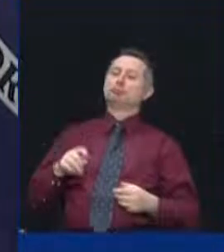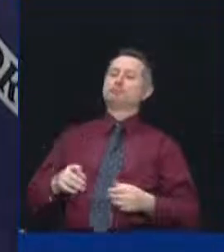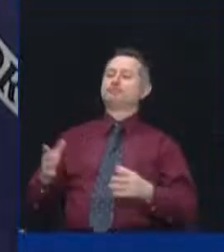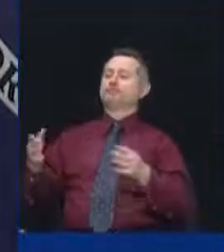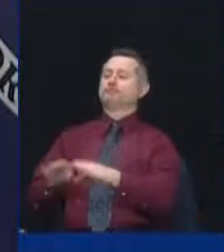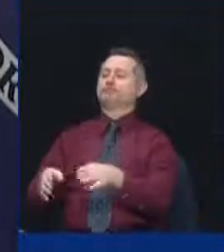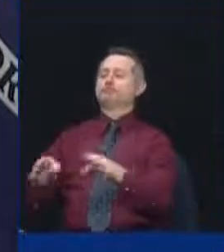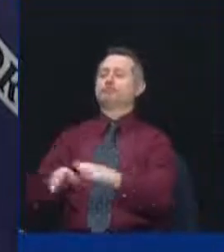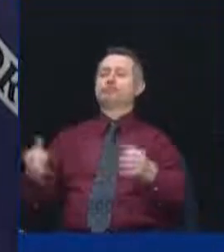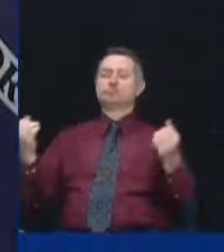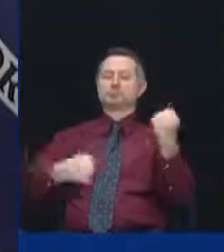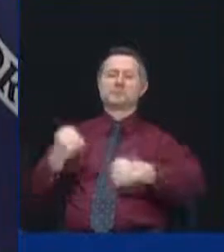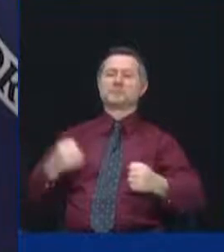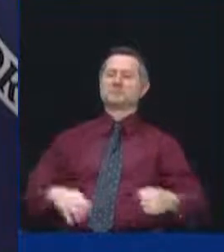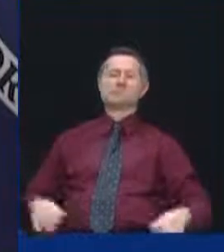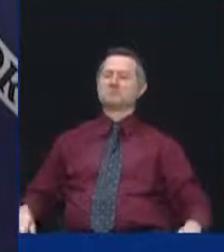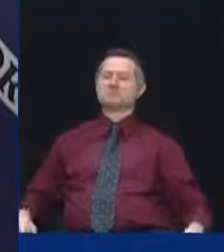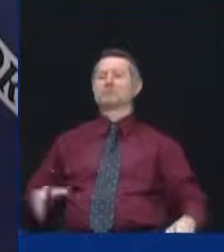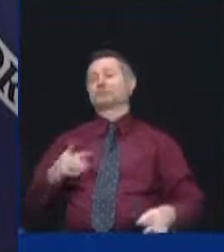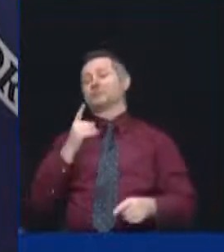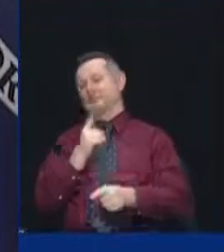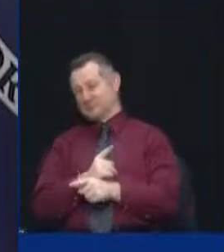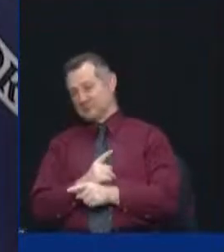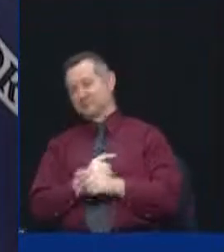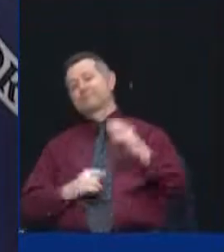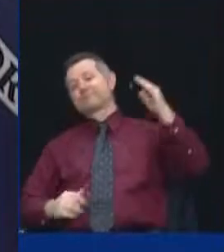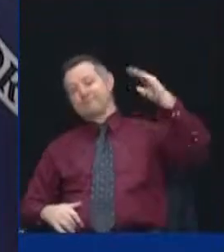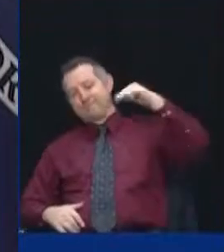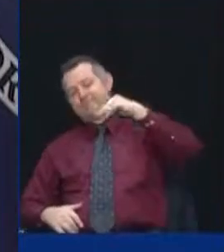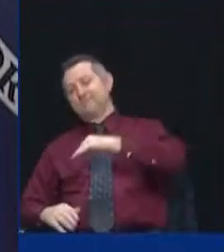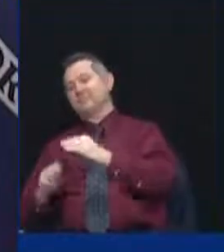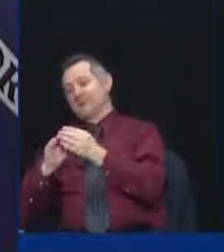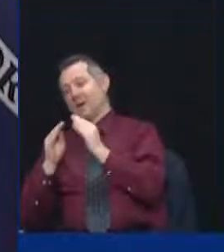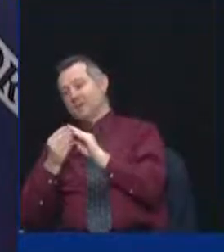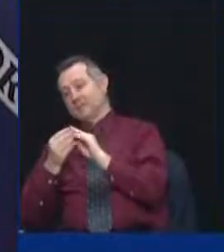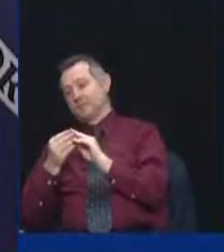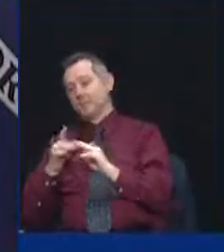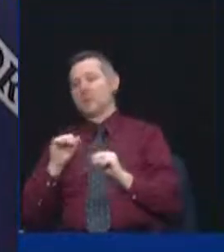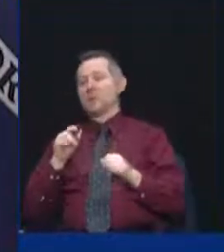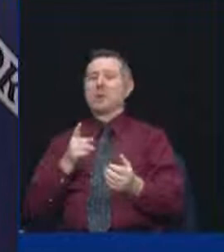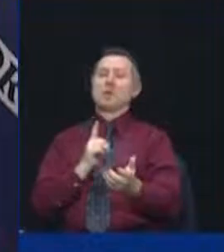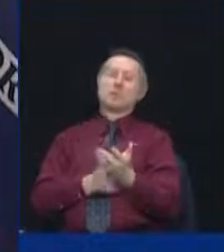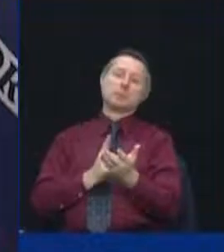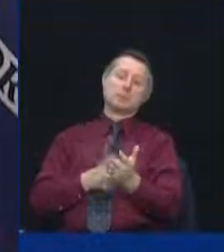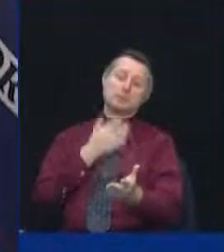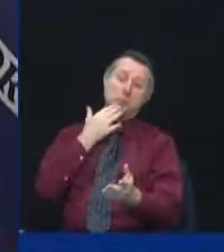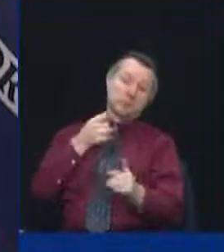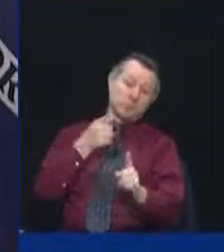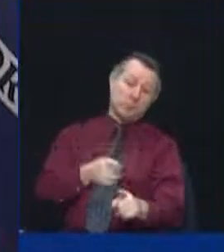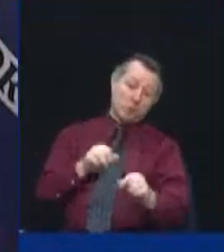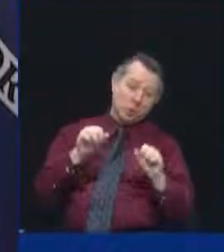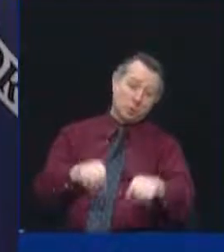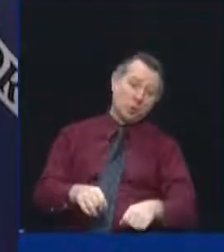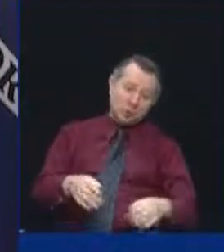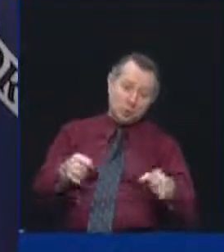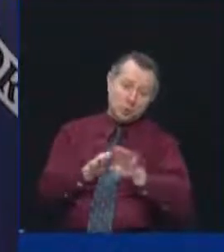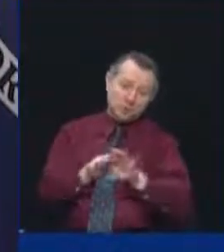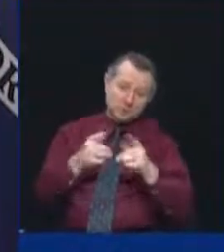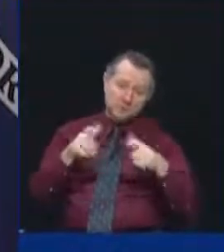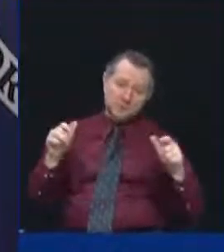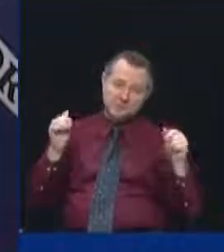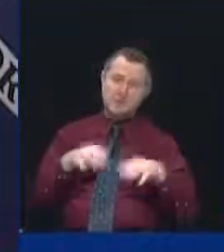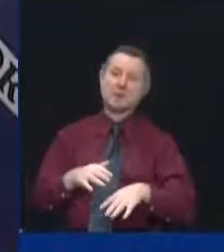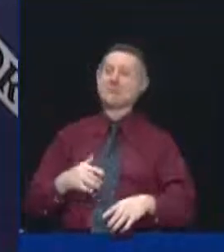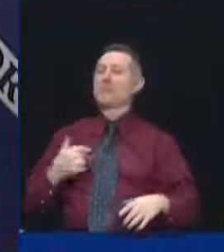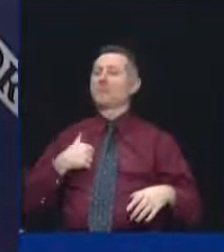Because there is a drop-off. And you could probably justify that. We're not there yet because I